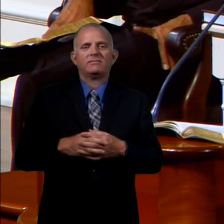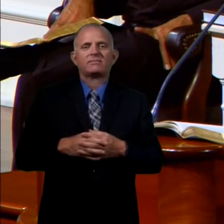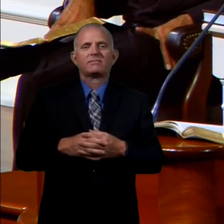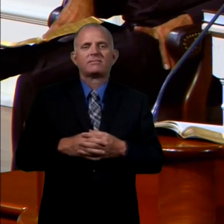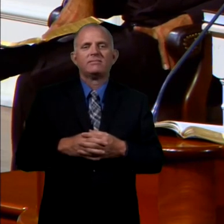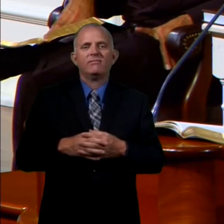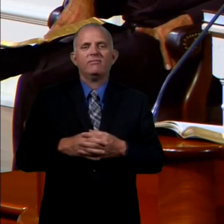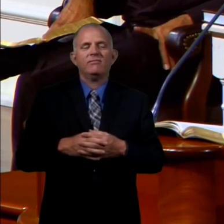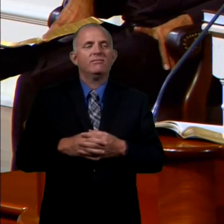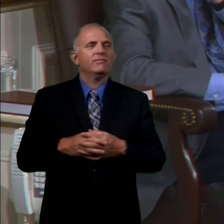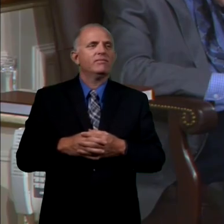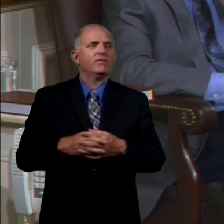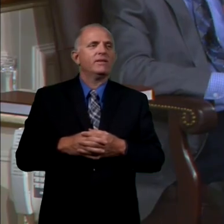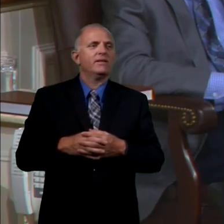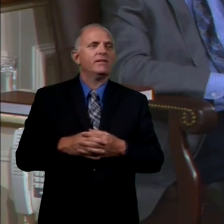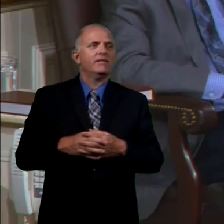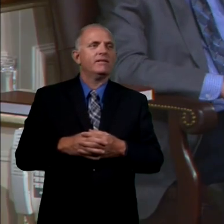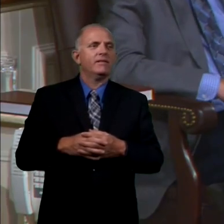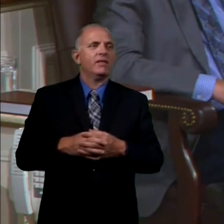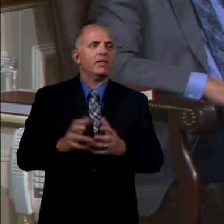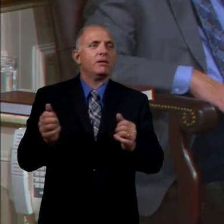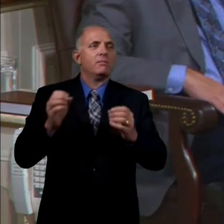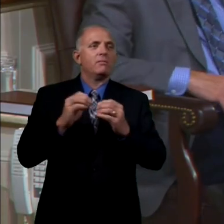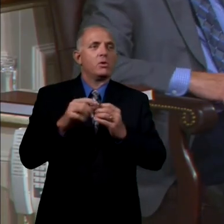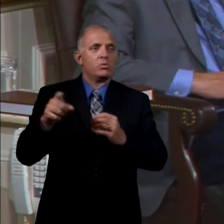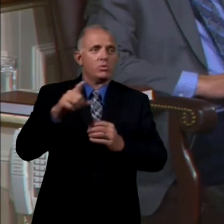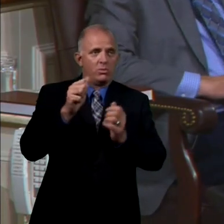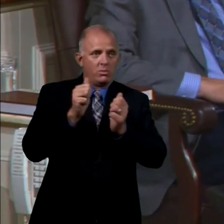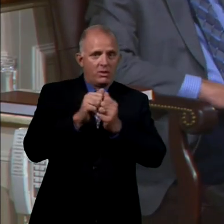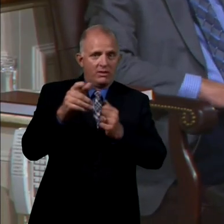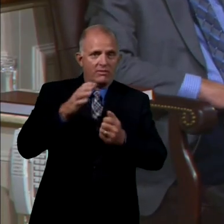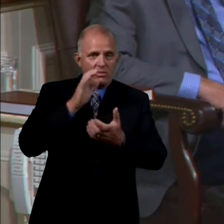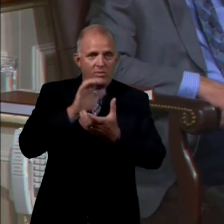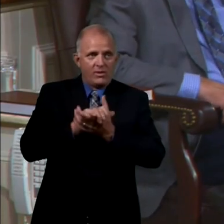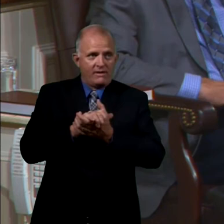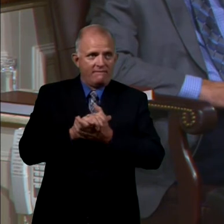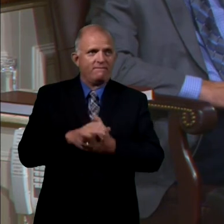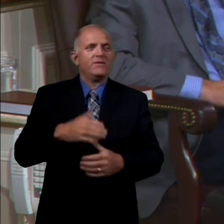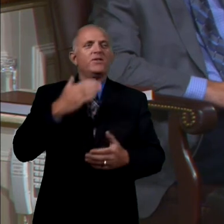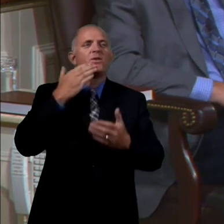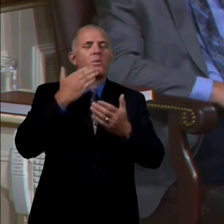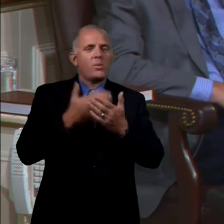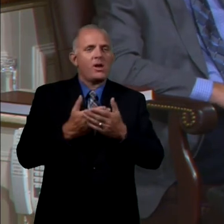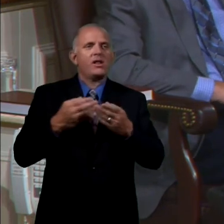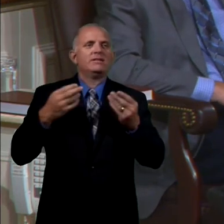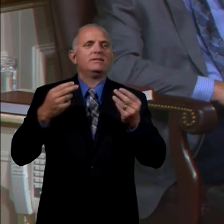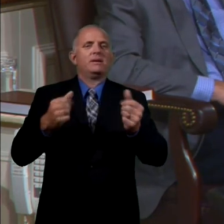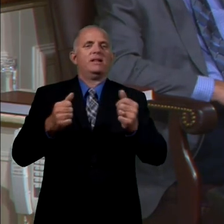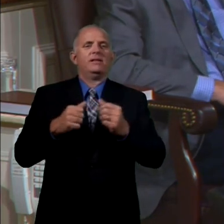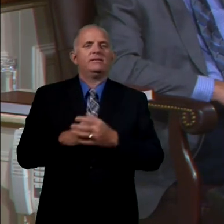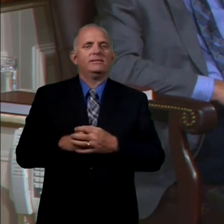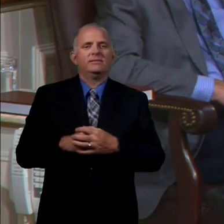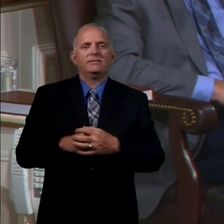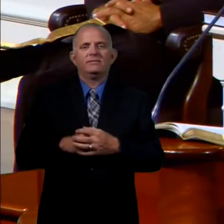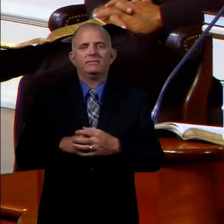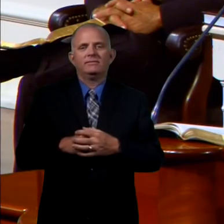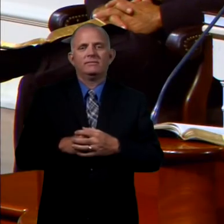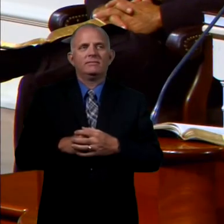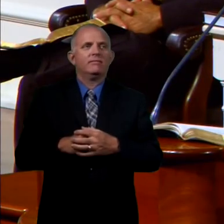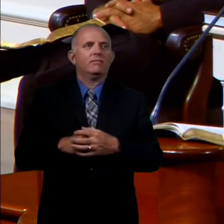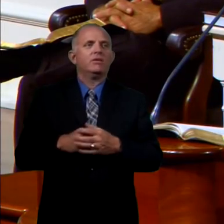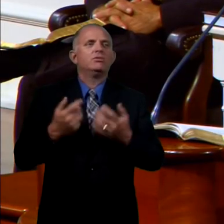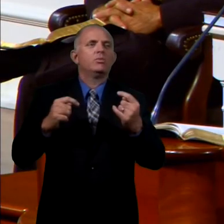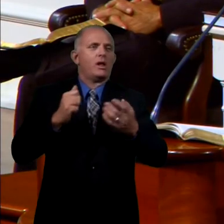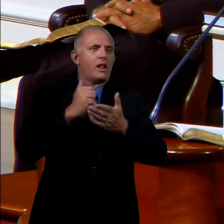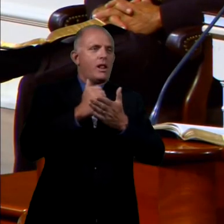You know why? Because time I spend with her is well spent, but it can be very inefficient. And when you try to help other people or